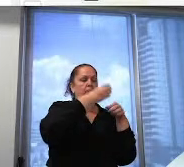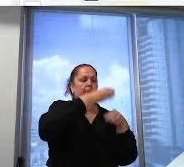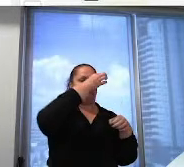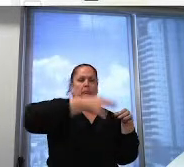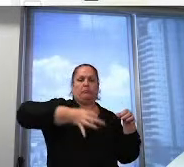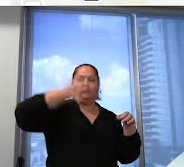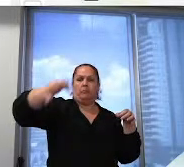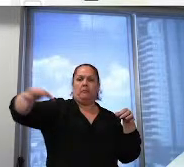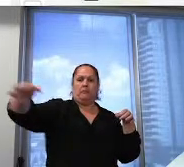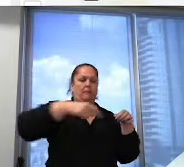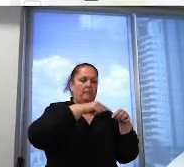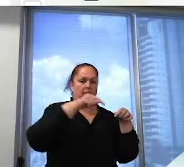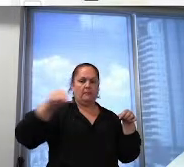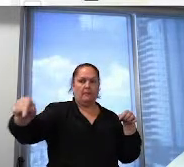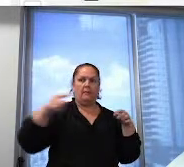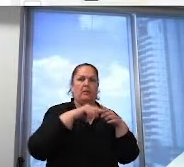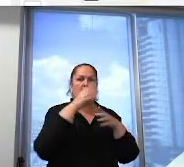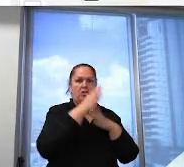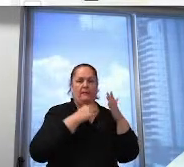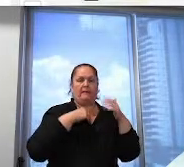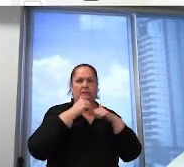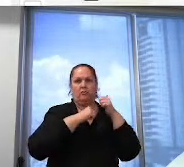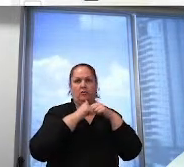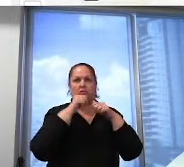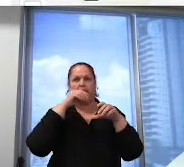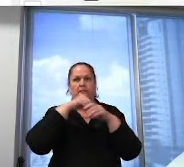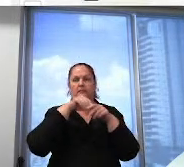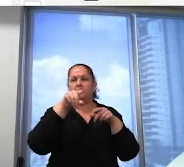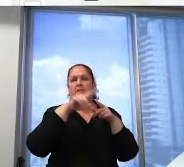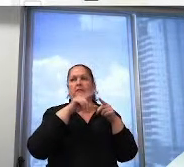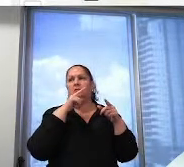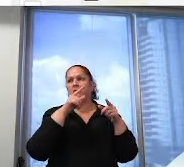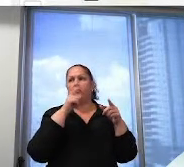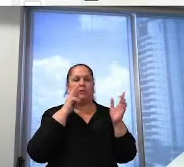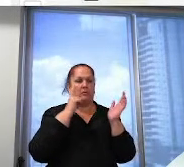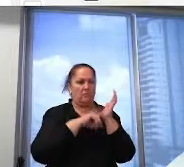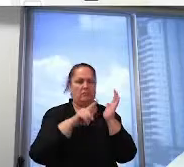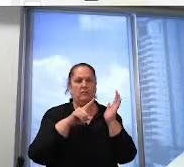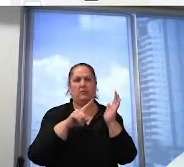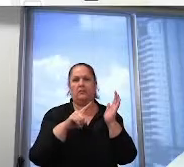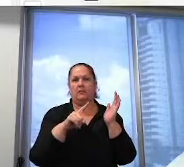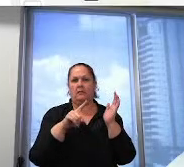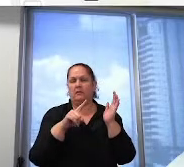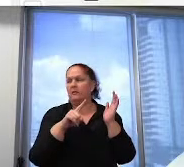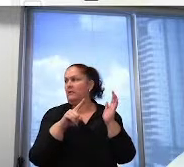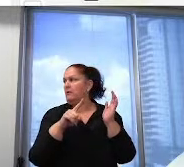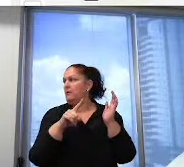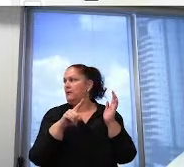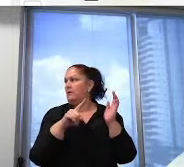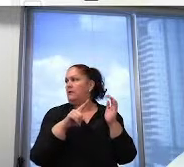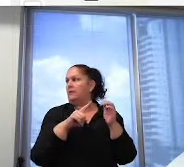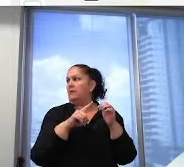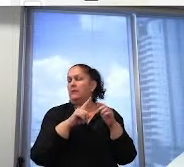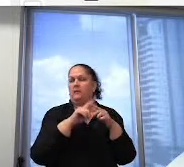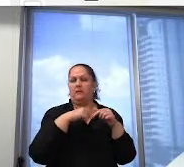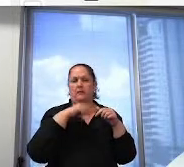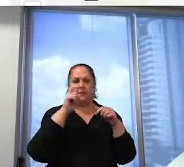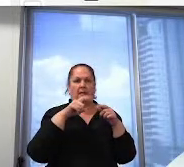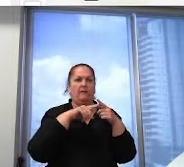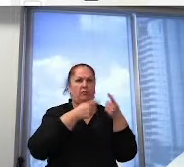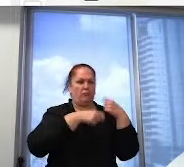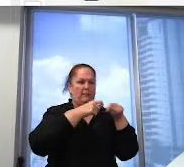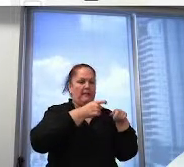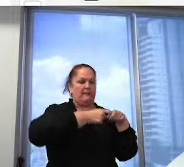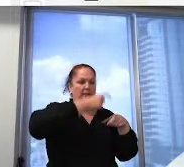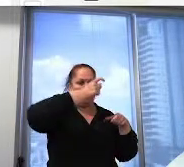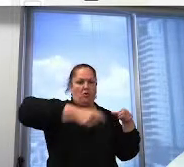are transmission lines that do have steel structures on them, as an example. So we will look for those portions that wouldn't actually have that we